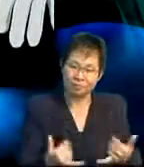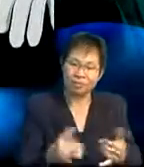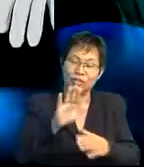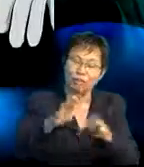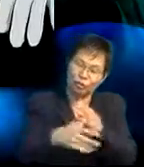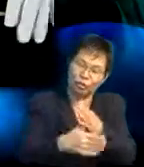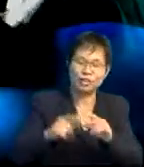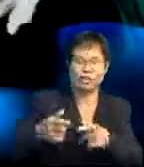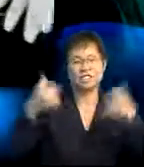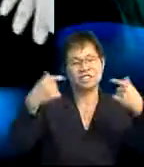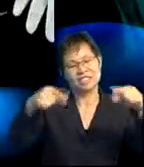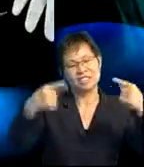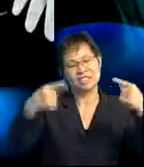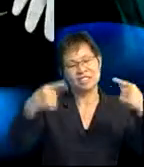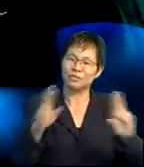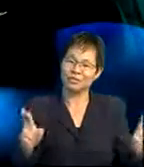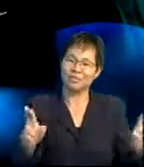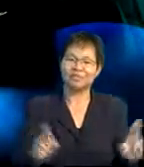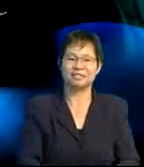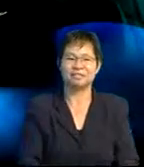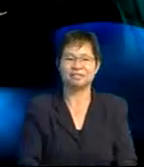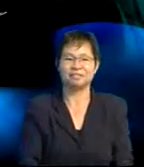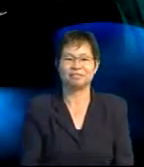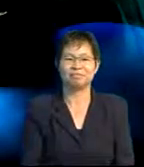Now your fishing game is ready.